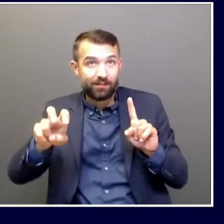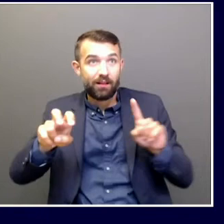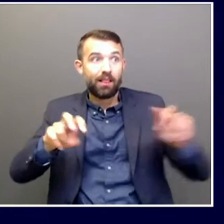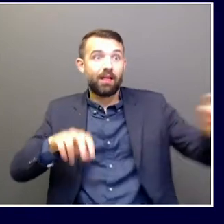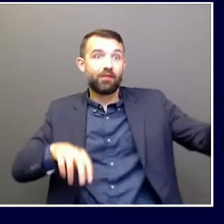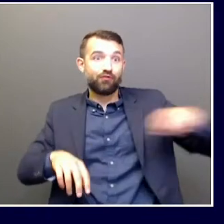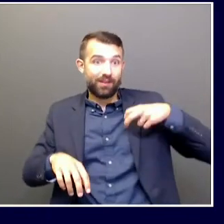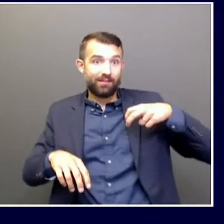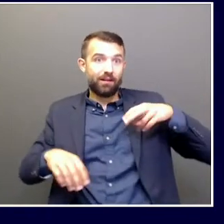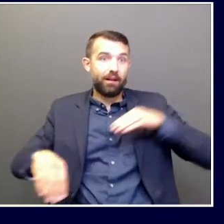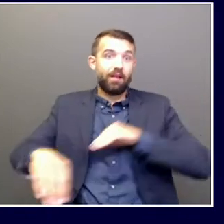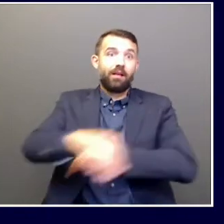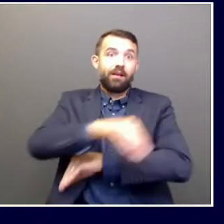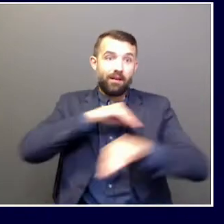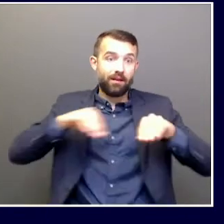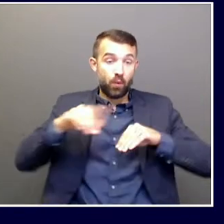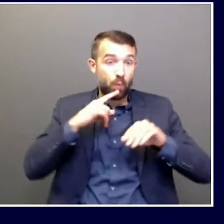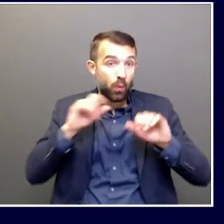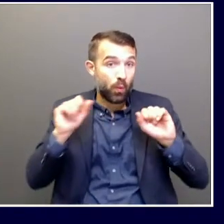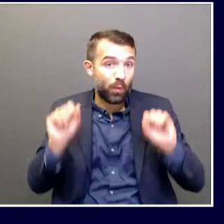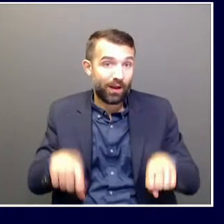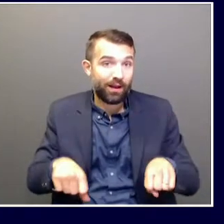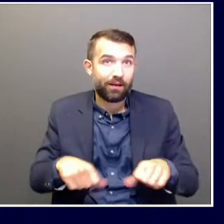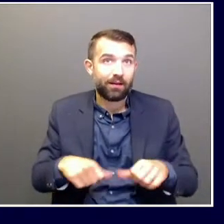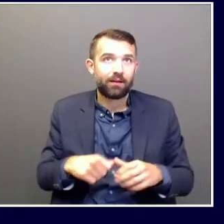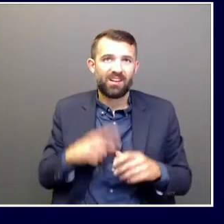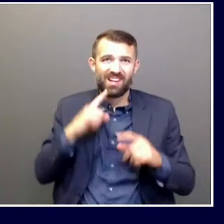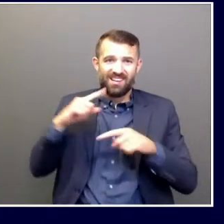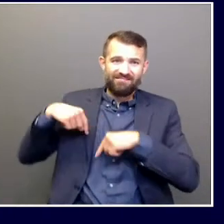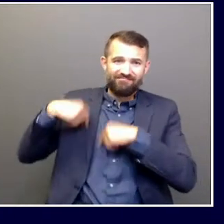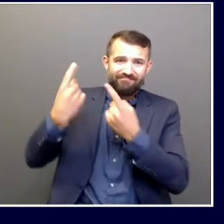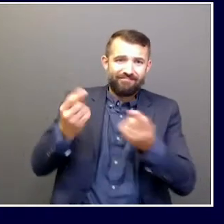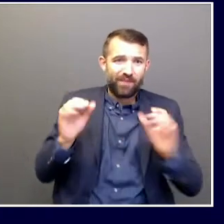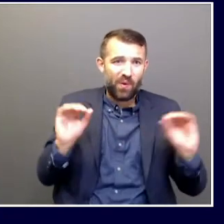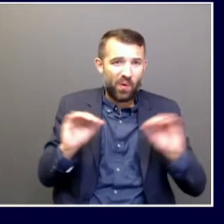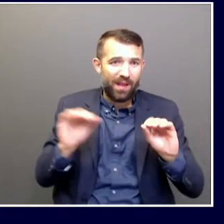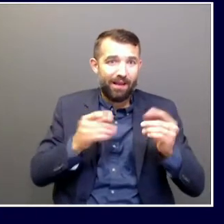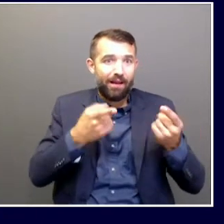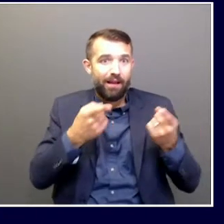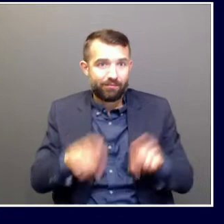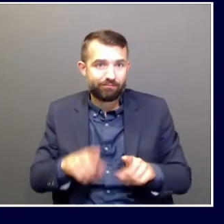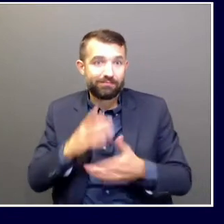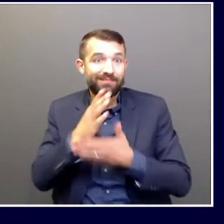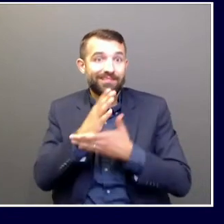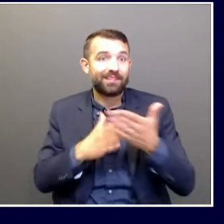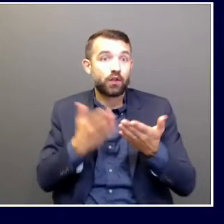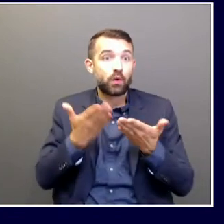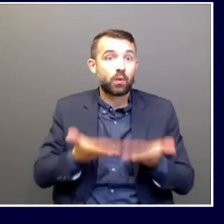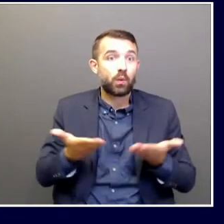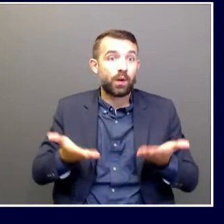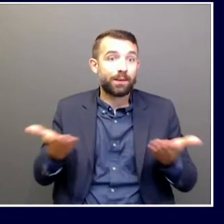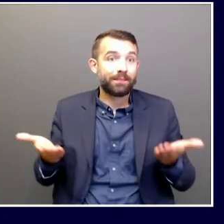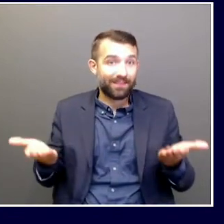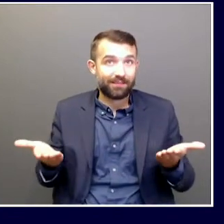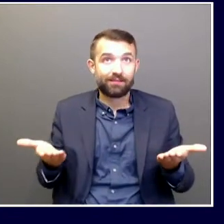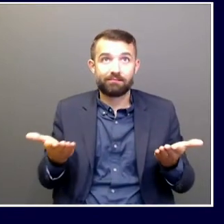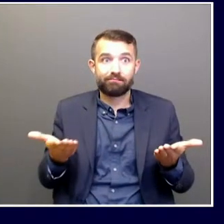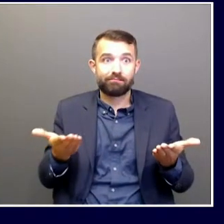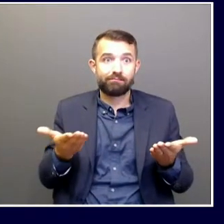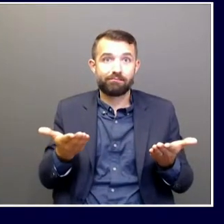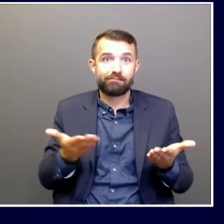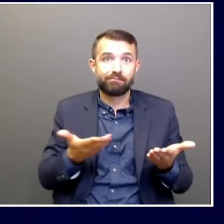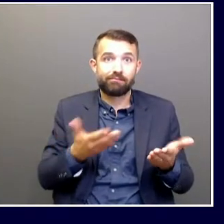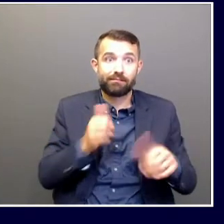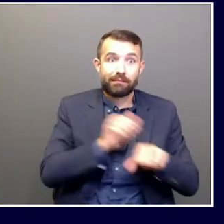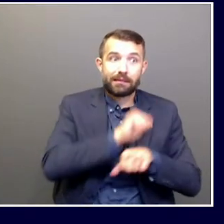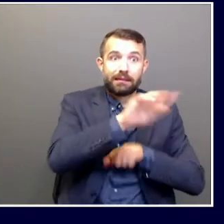that they do need additional help. We have provided equipment to some hospitals and other types of supports, but we at this